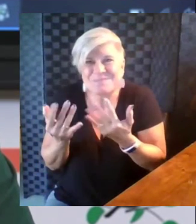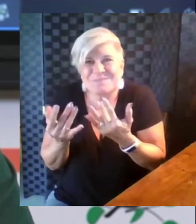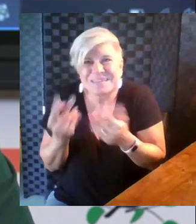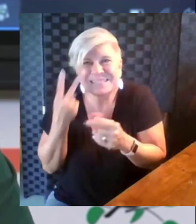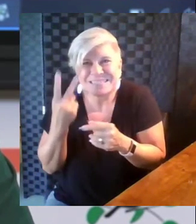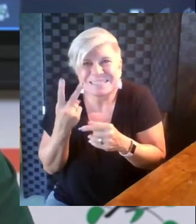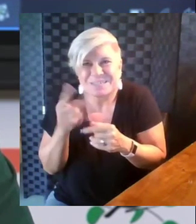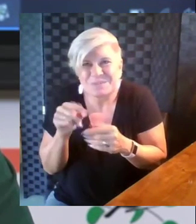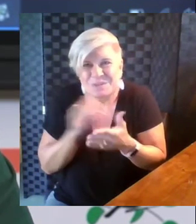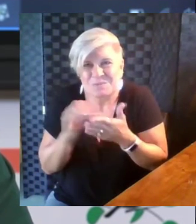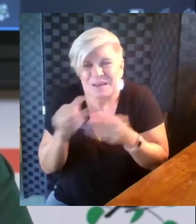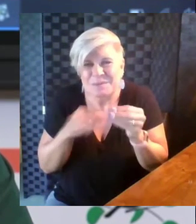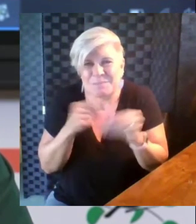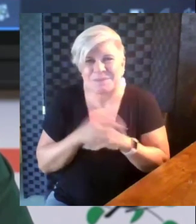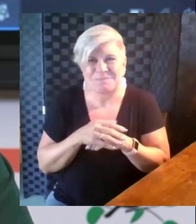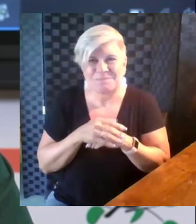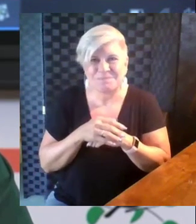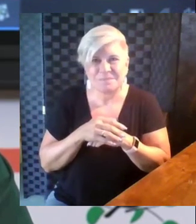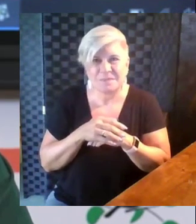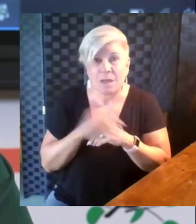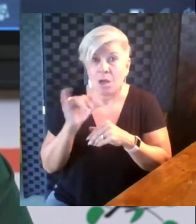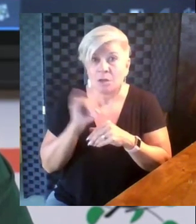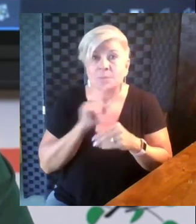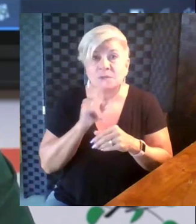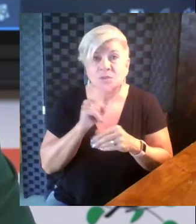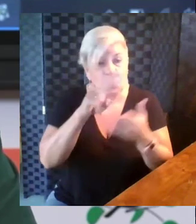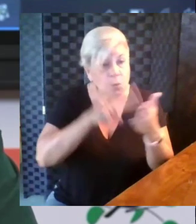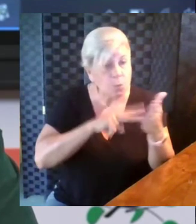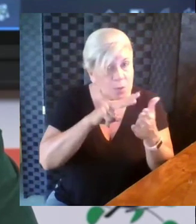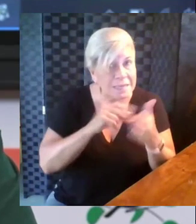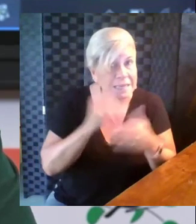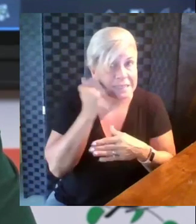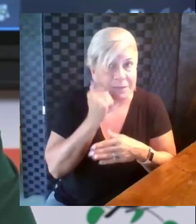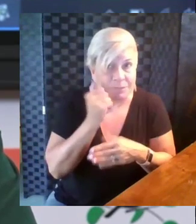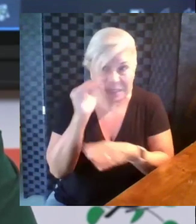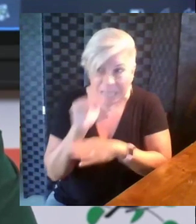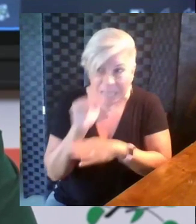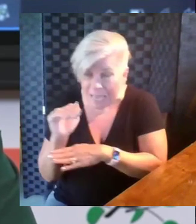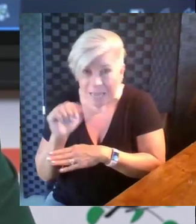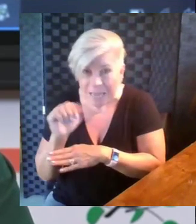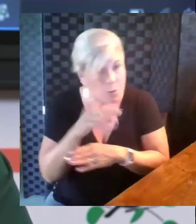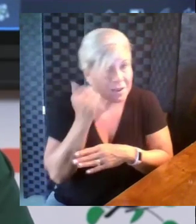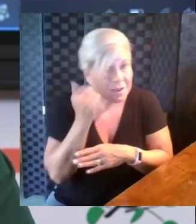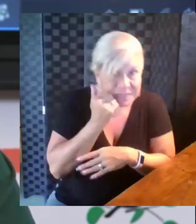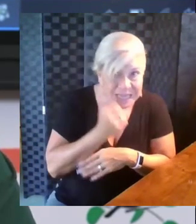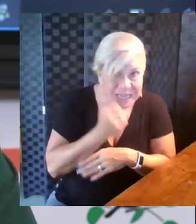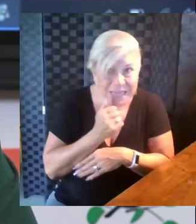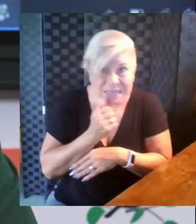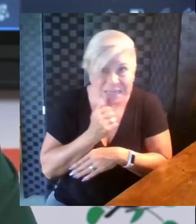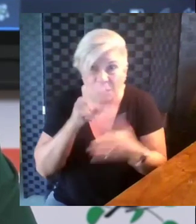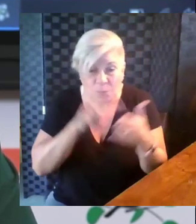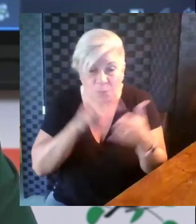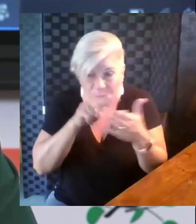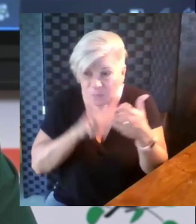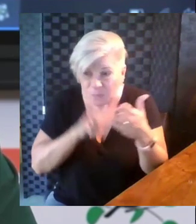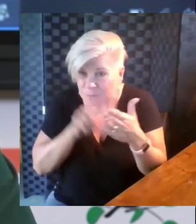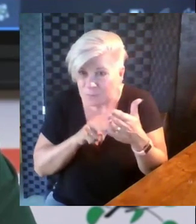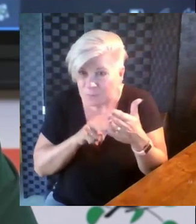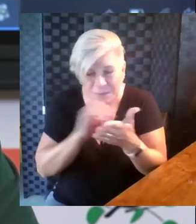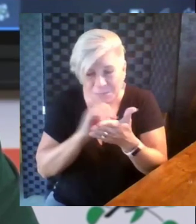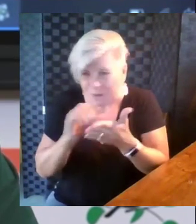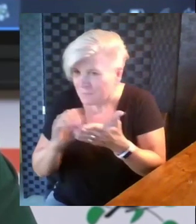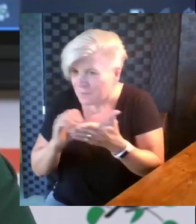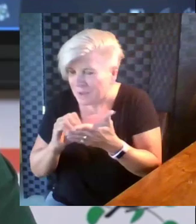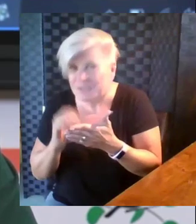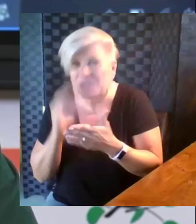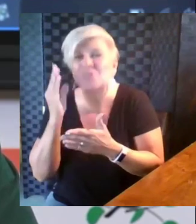journal looks like when you come back to school. You should also make sure you read some every night or every day. Get your reading in and write in your journal,